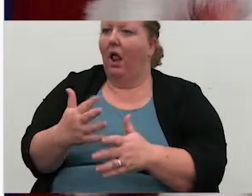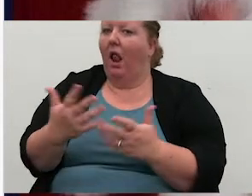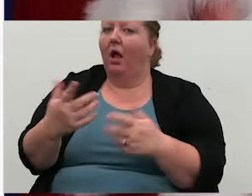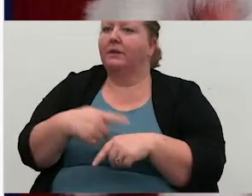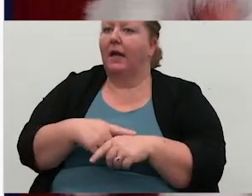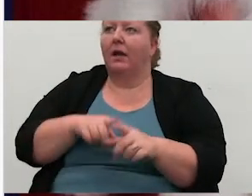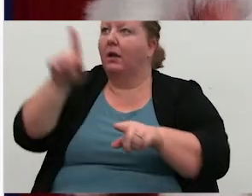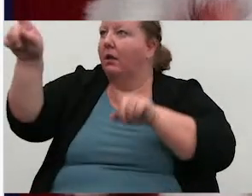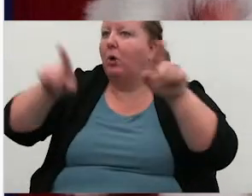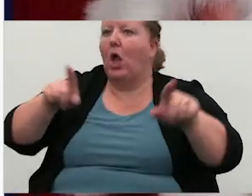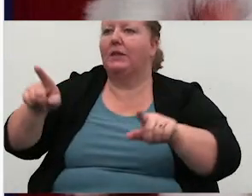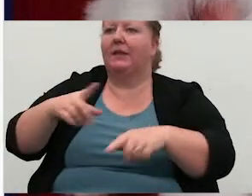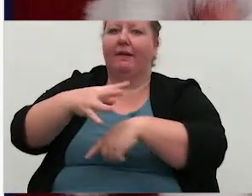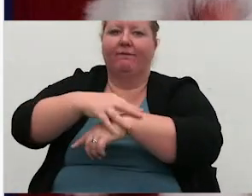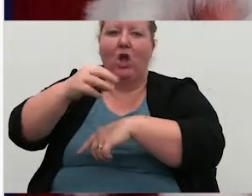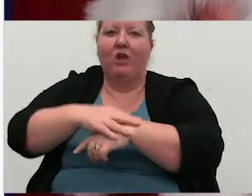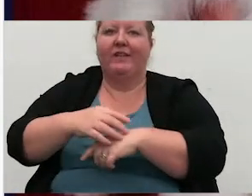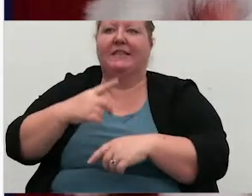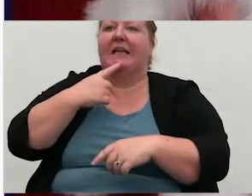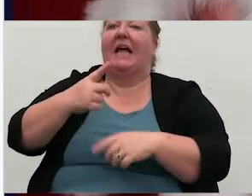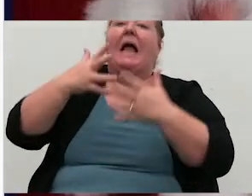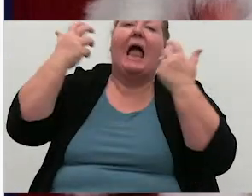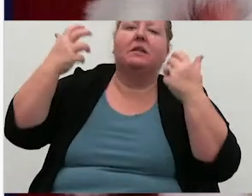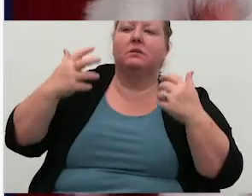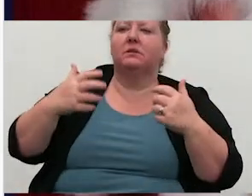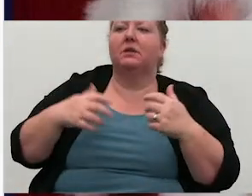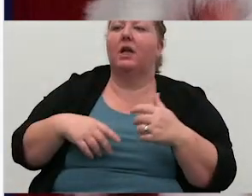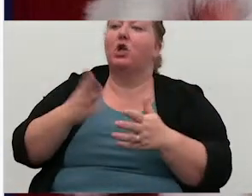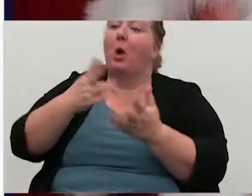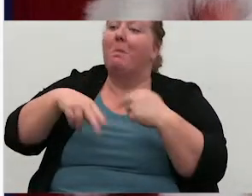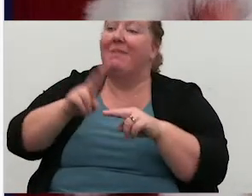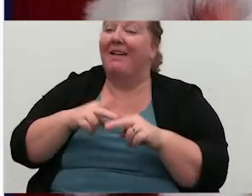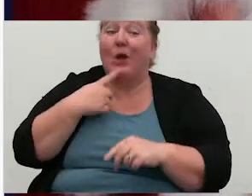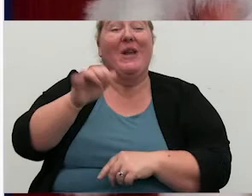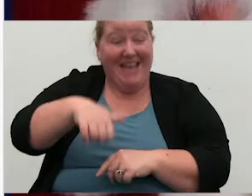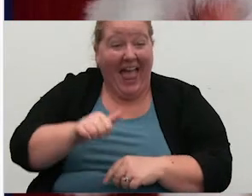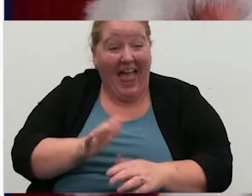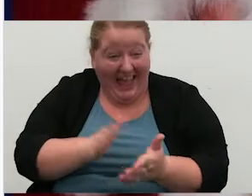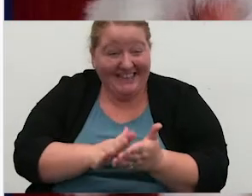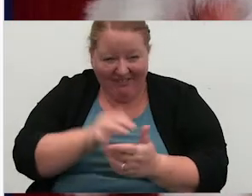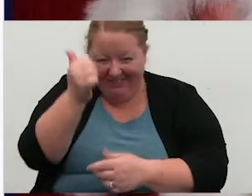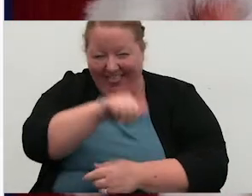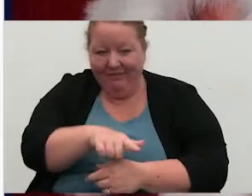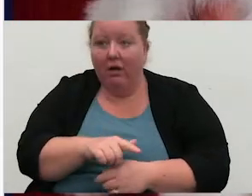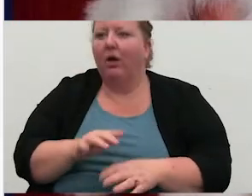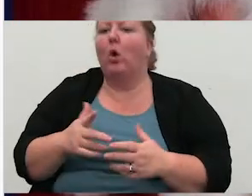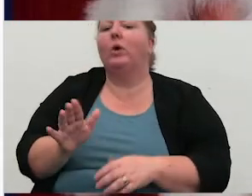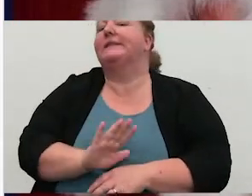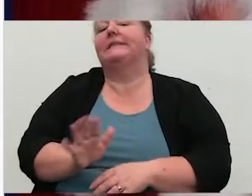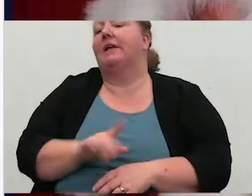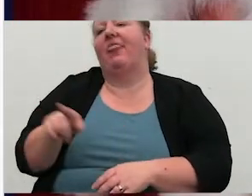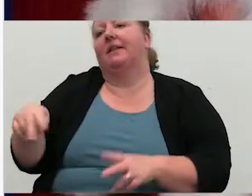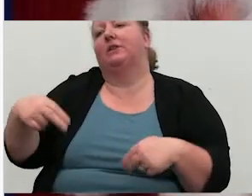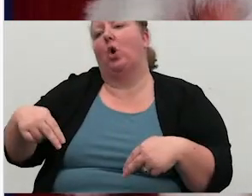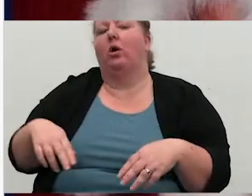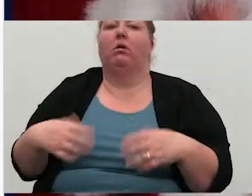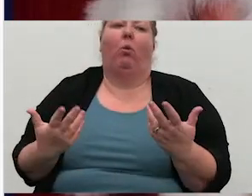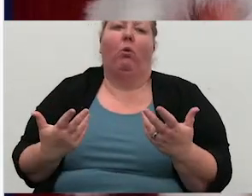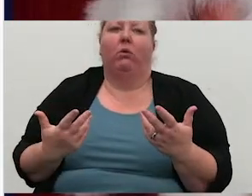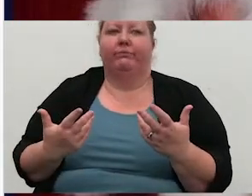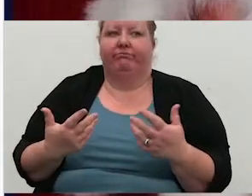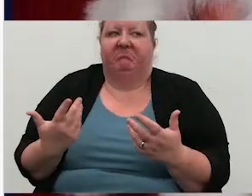at anything furry and saying, cat! And your parents would either go, yes, very clever! Or no, that's a dog,